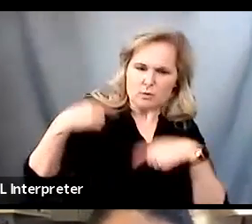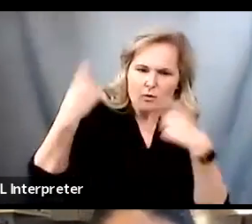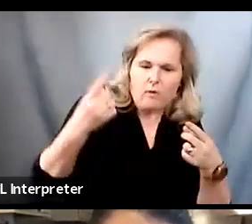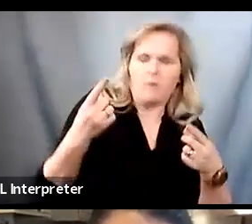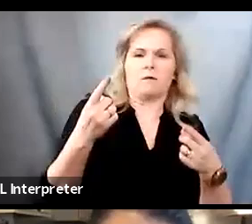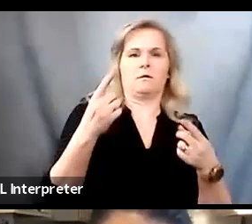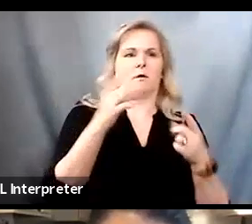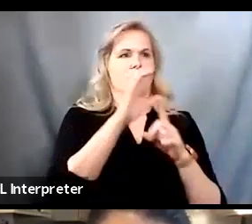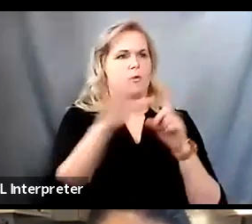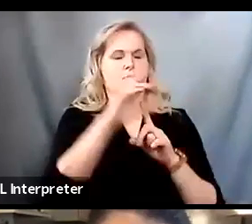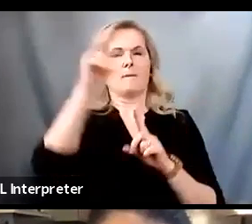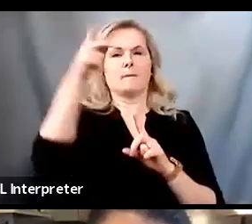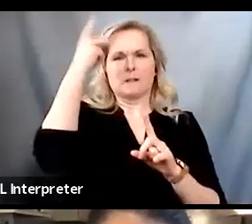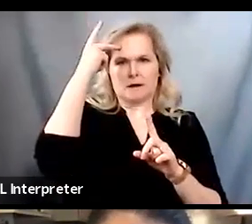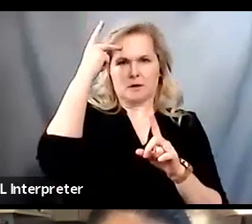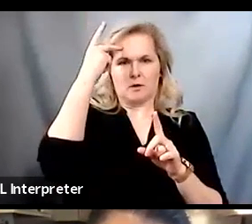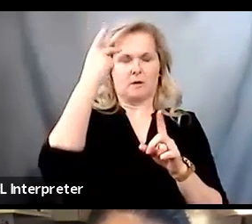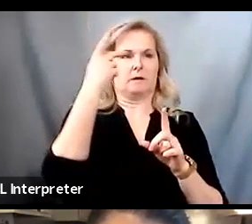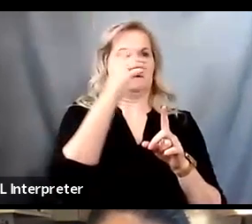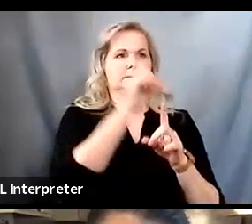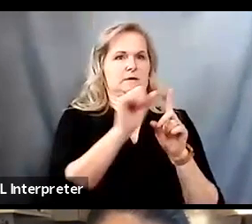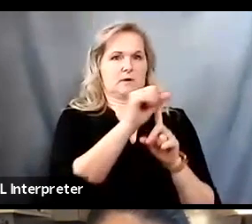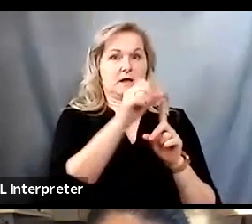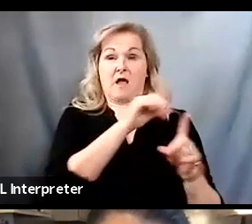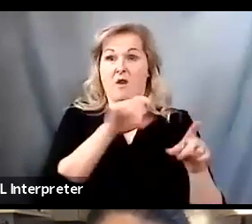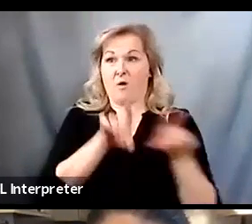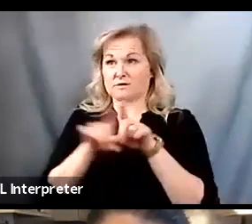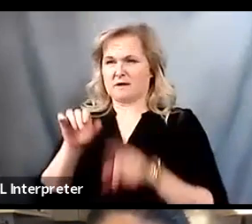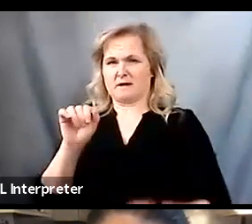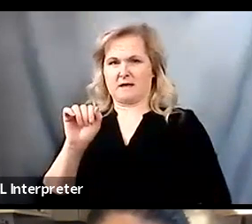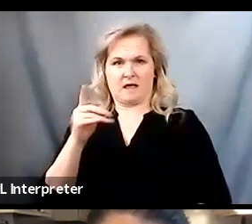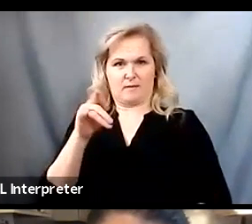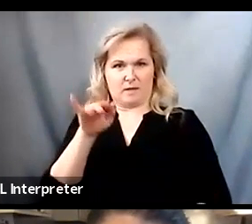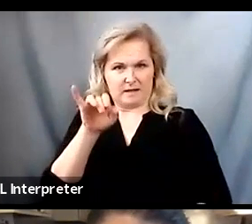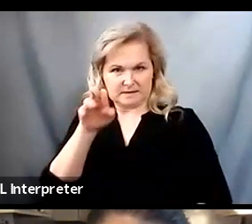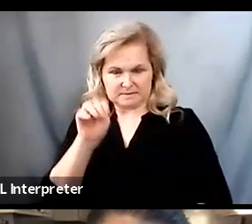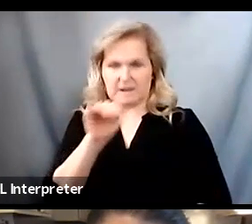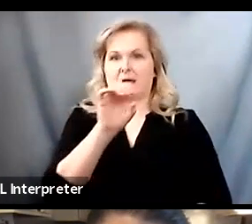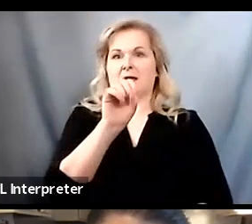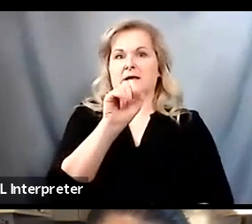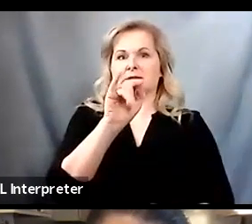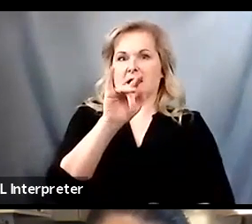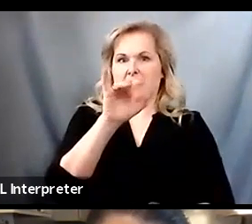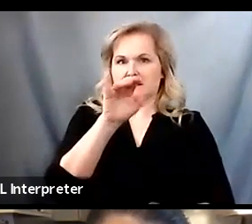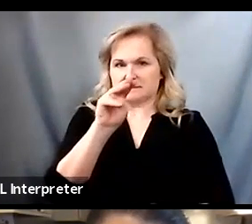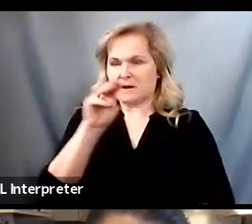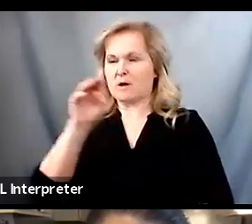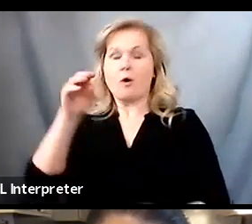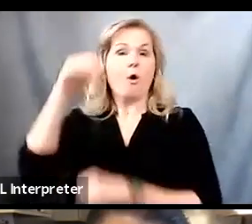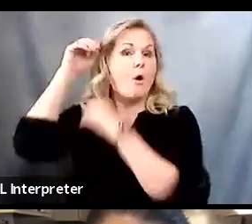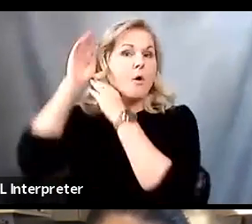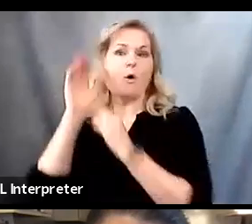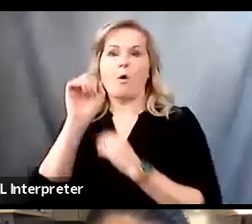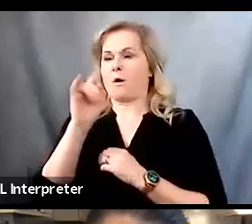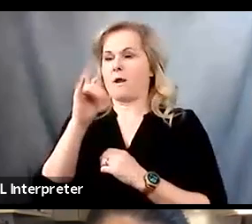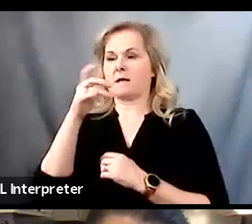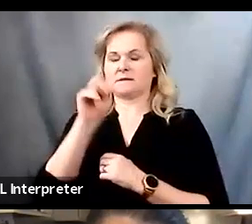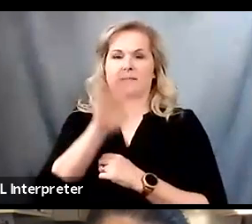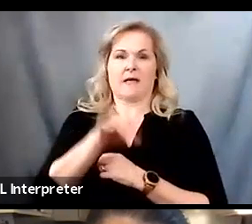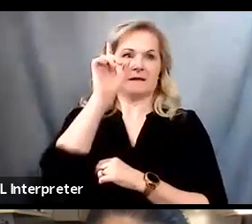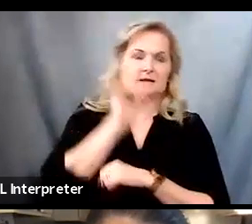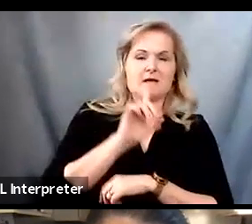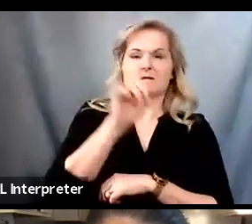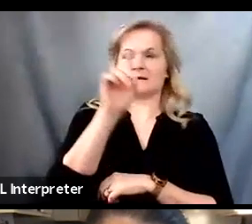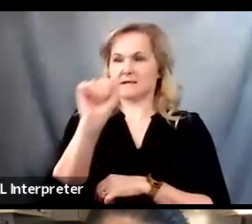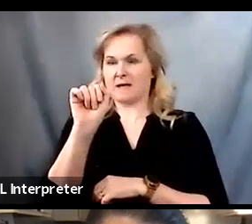political contexts. Further, the ableism, sanism, and autism that deaf, disabled, and mad